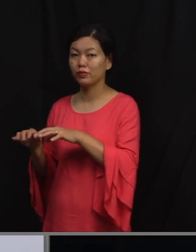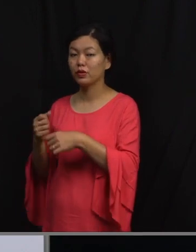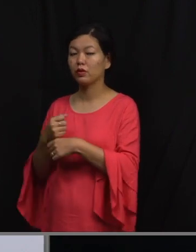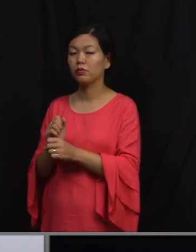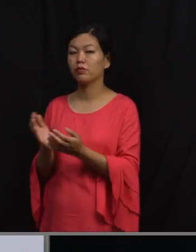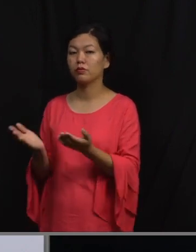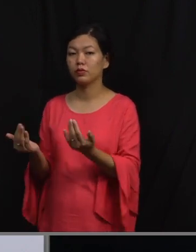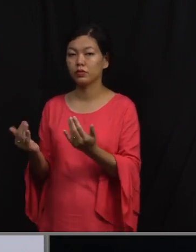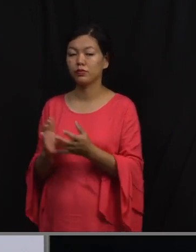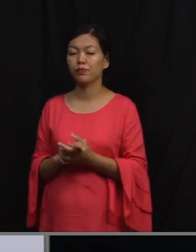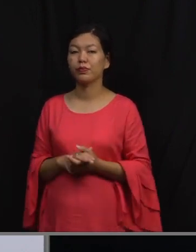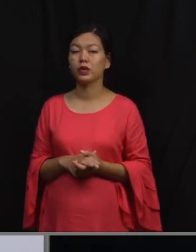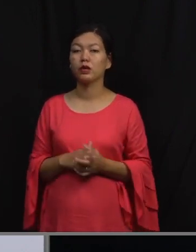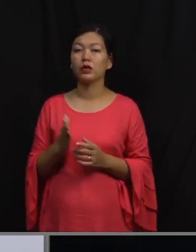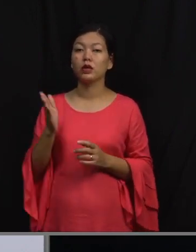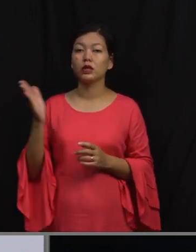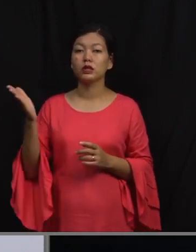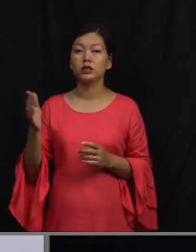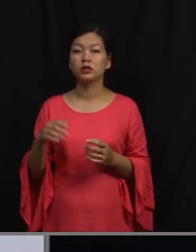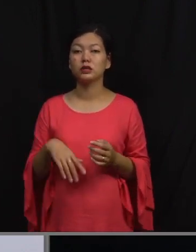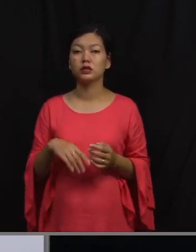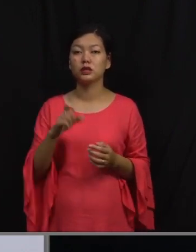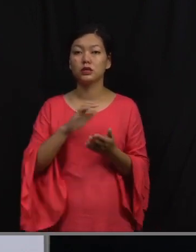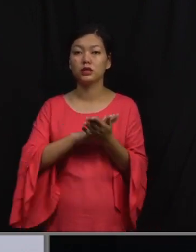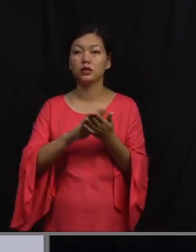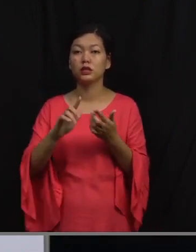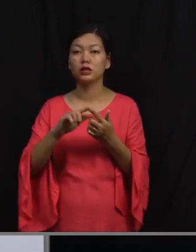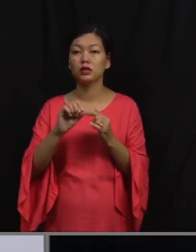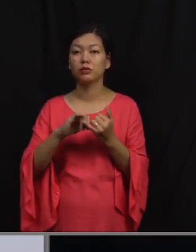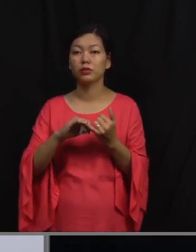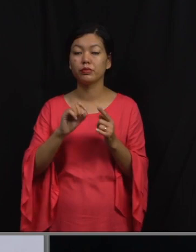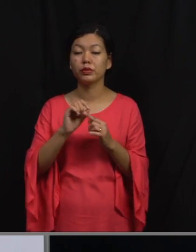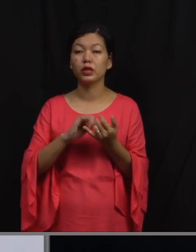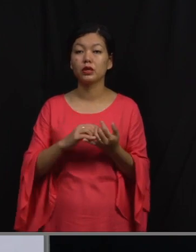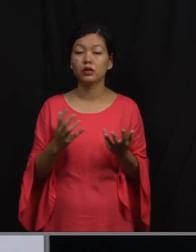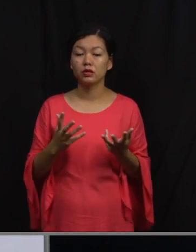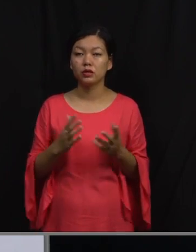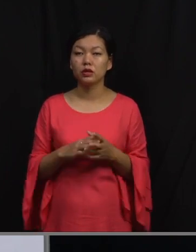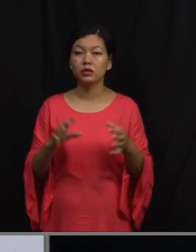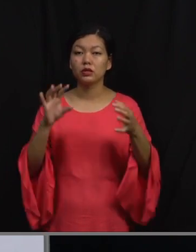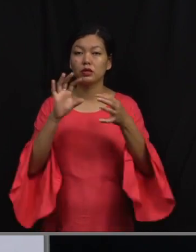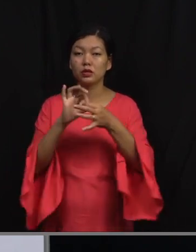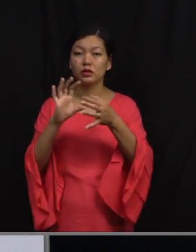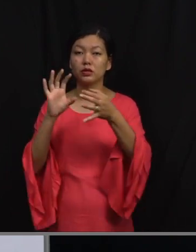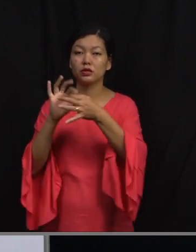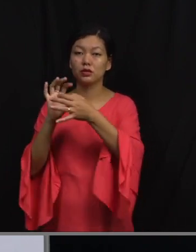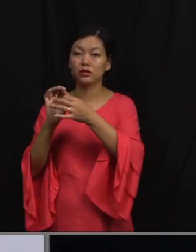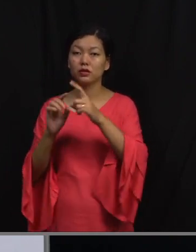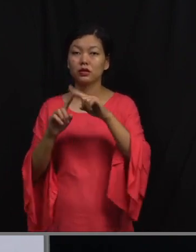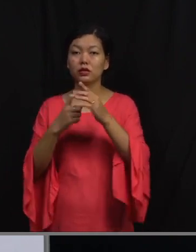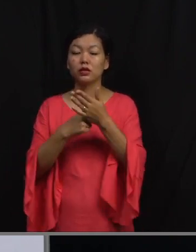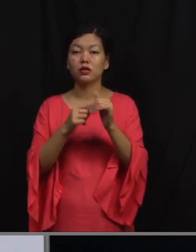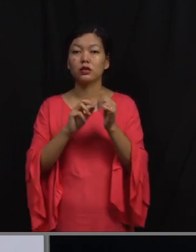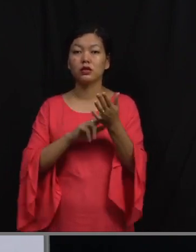semiconductor, it is nothing but it is a combination. It's like it is the combination of resistance, it is the combination of a transistor, it